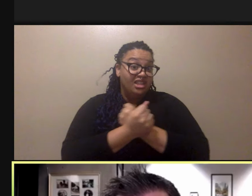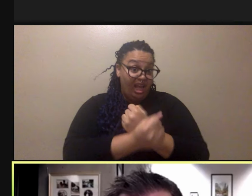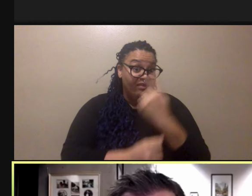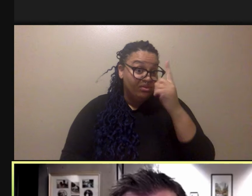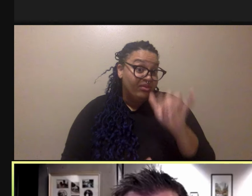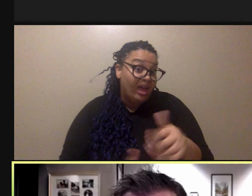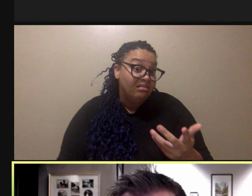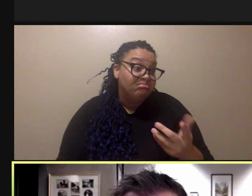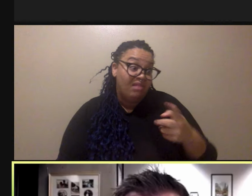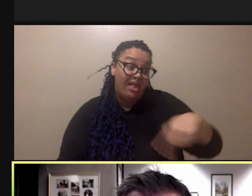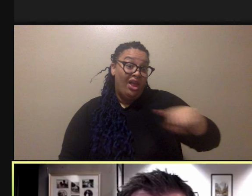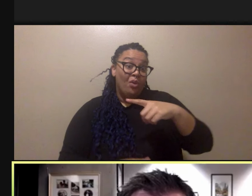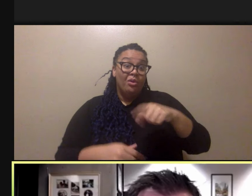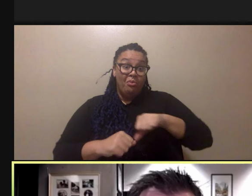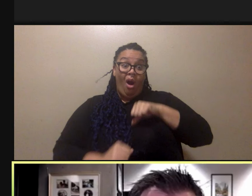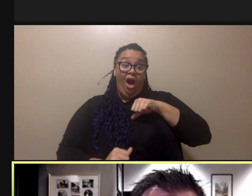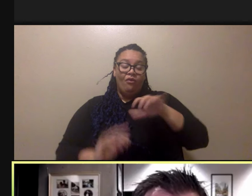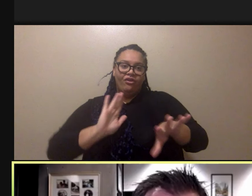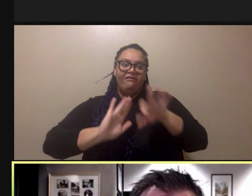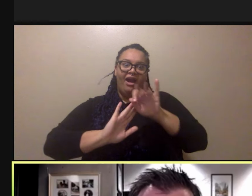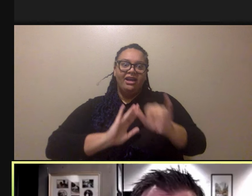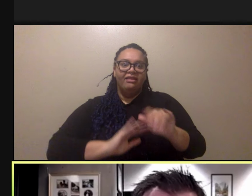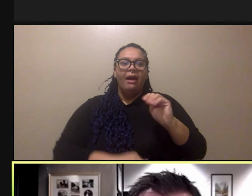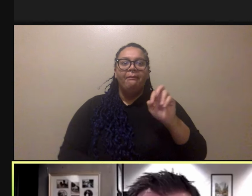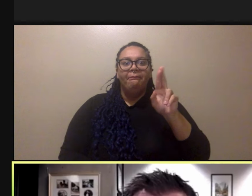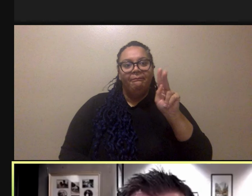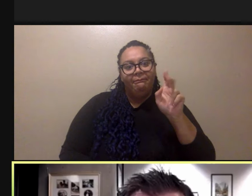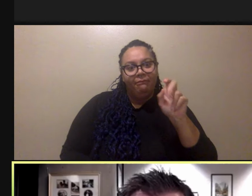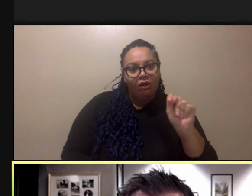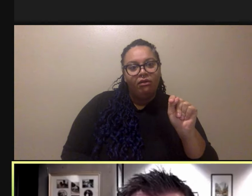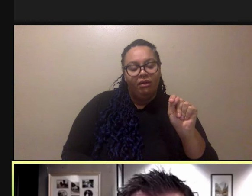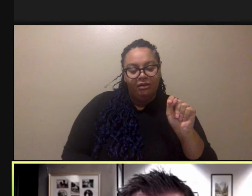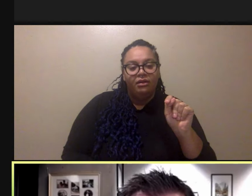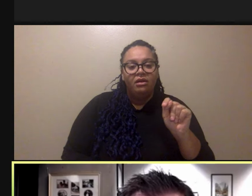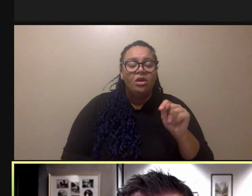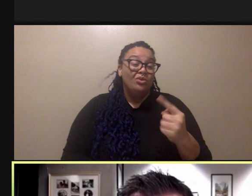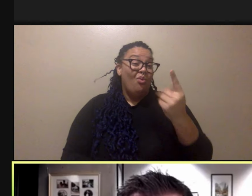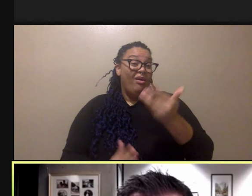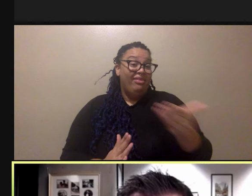of having found this market. And this was just one of the many things they thought that they could